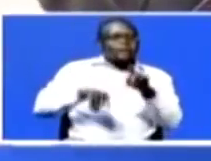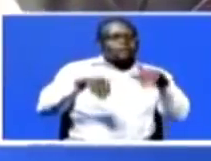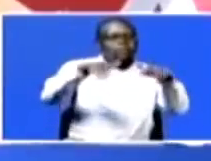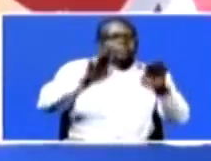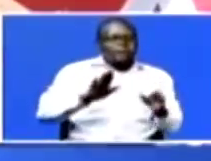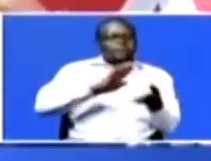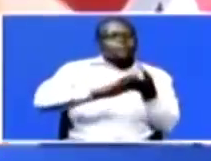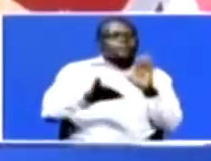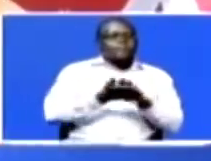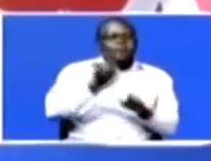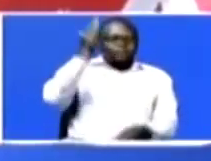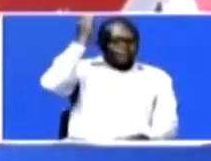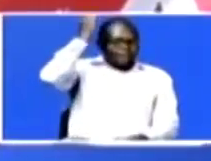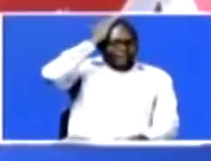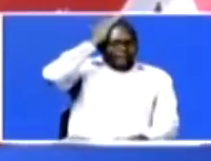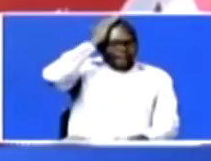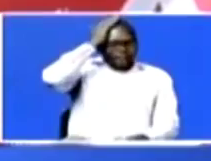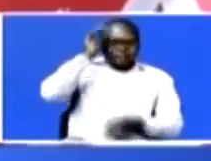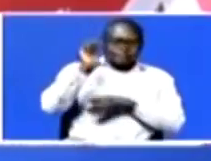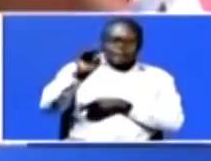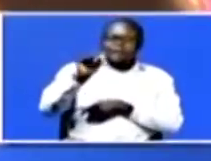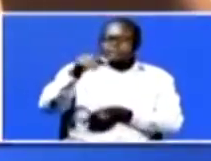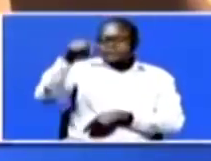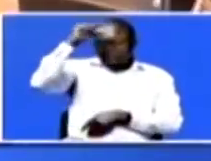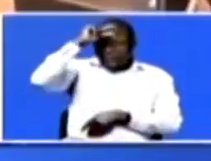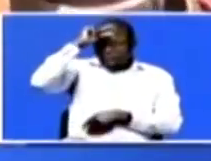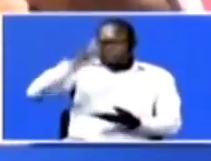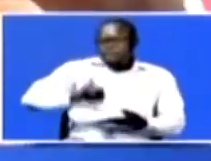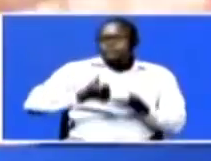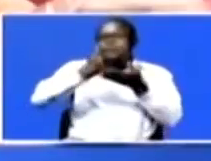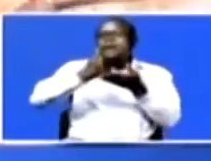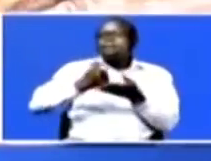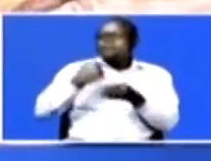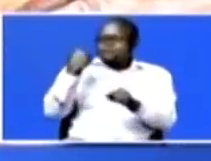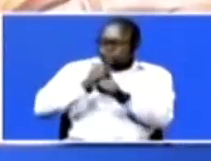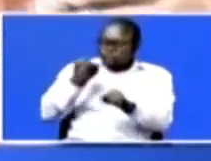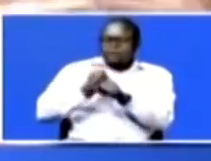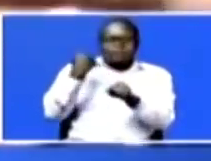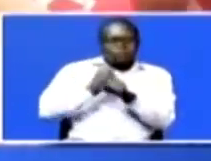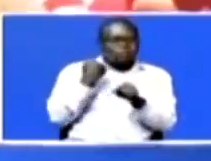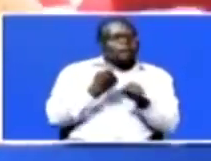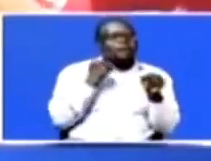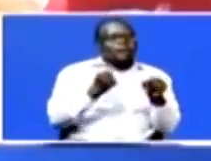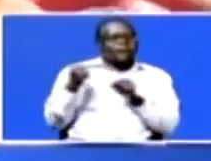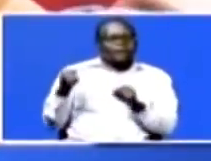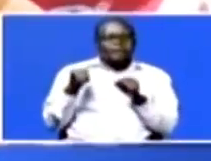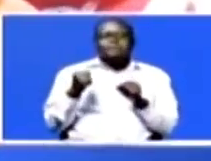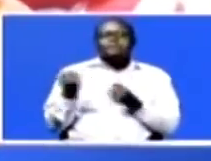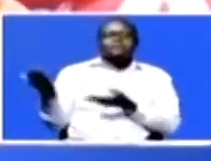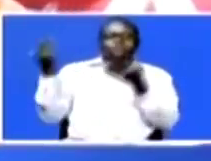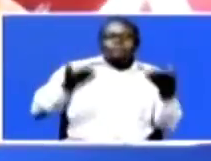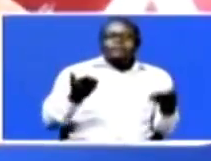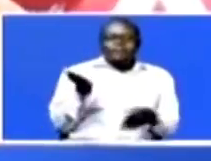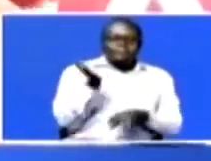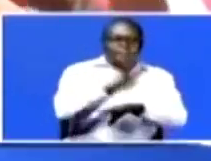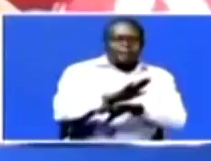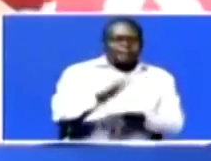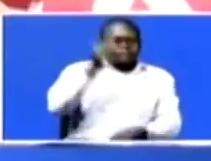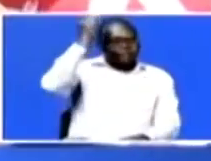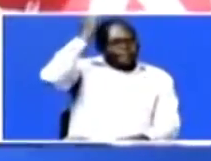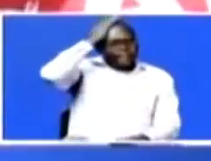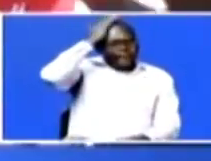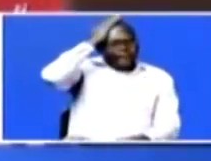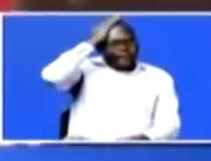bila kichwa. Tunahitaji serikali afanye juu chini ili hiyo kichwa ipatikane, kwa